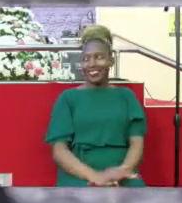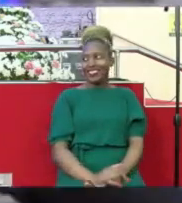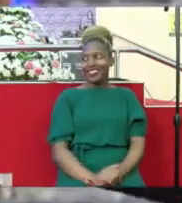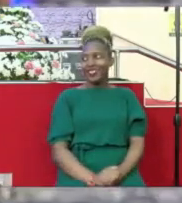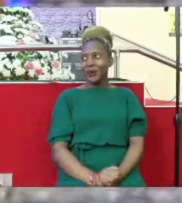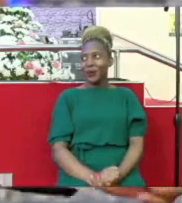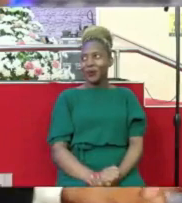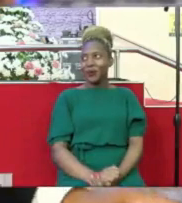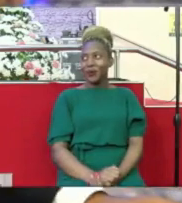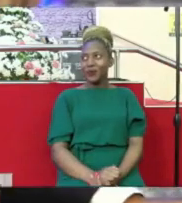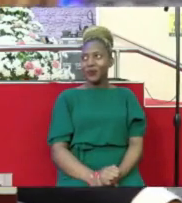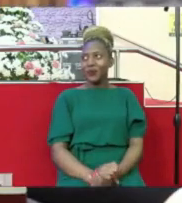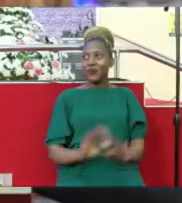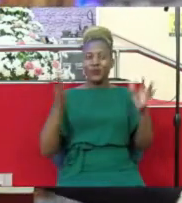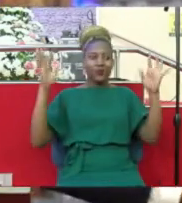Come on, you gotta clap for her.